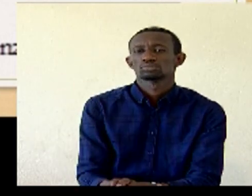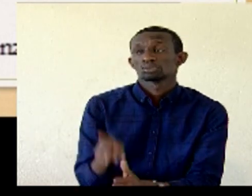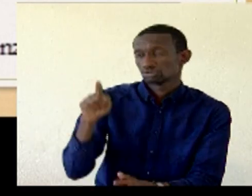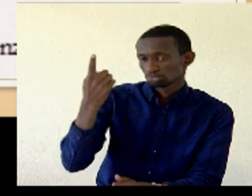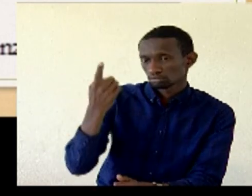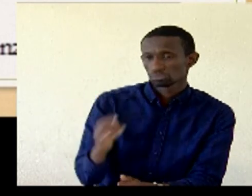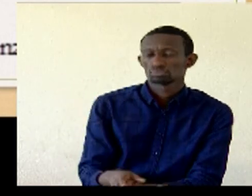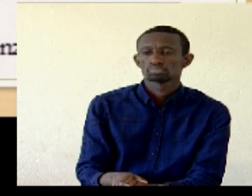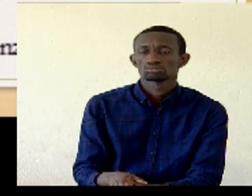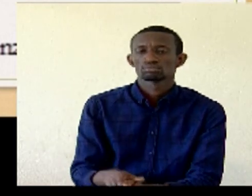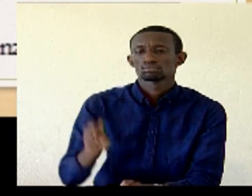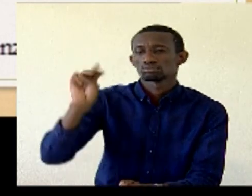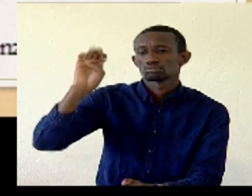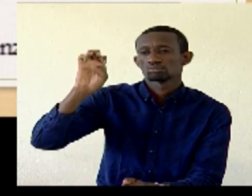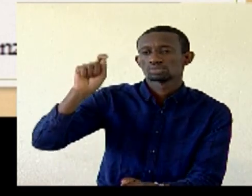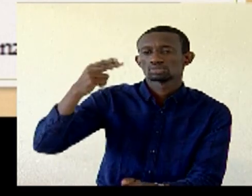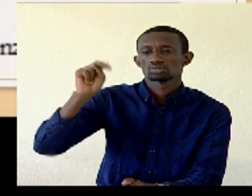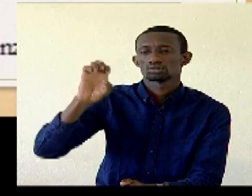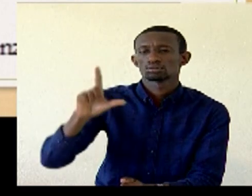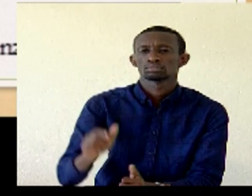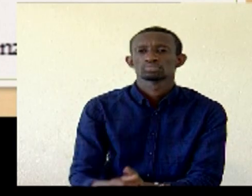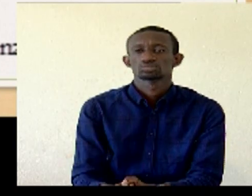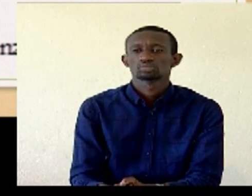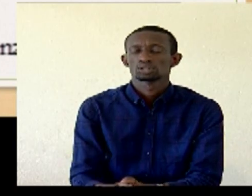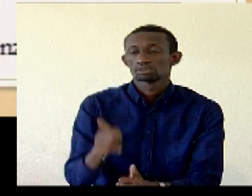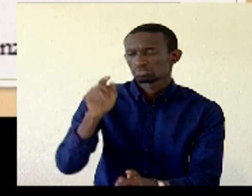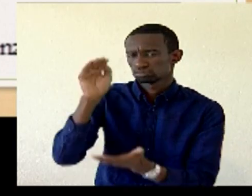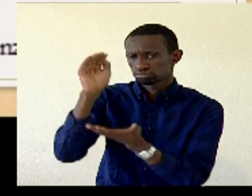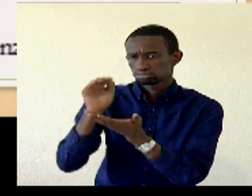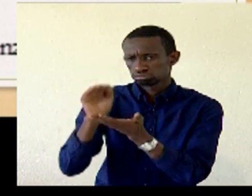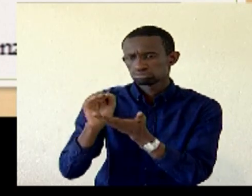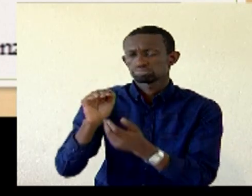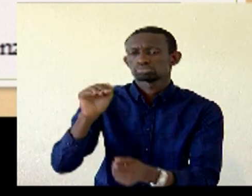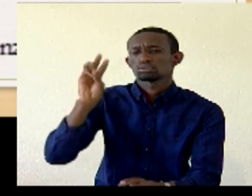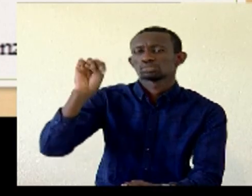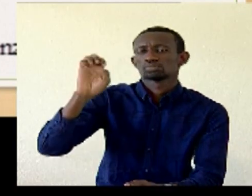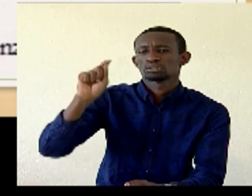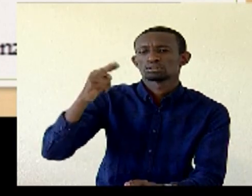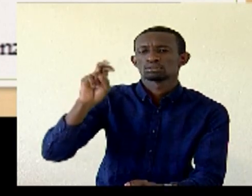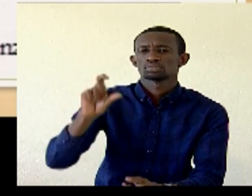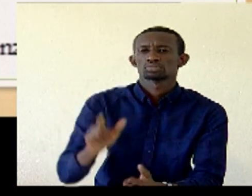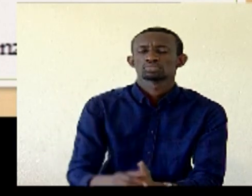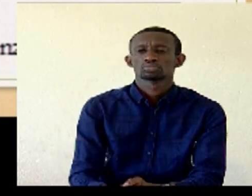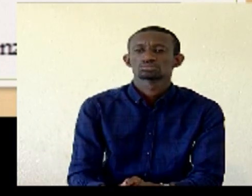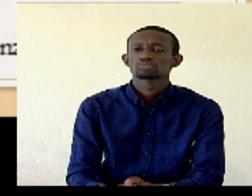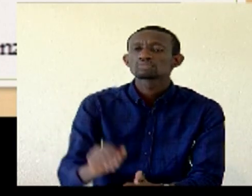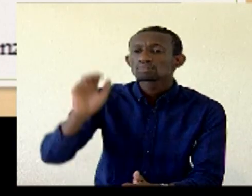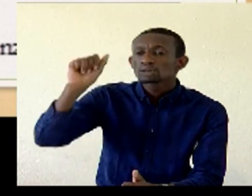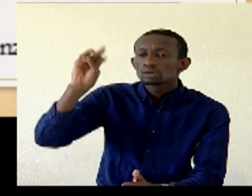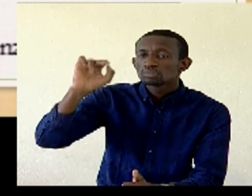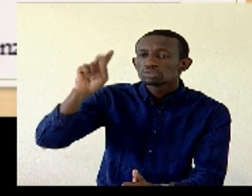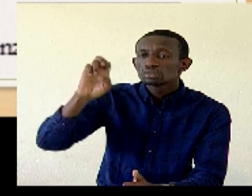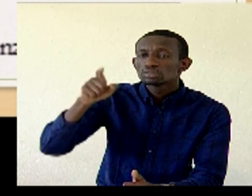of the methods. This is a reduction method. Amines being prepared